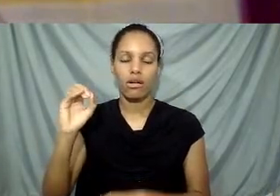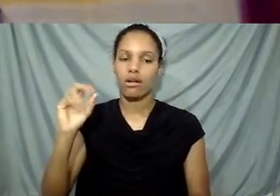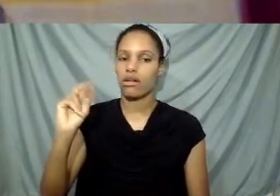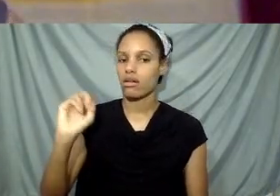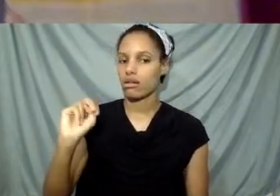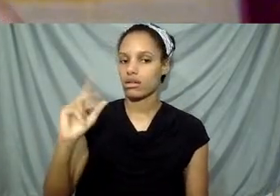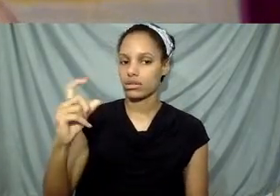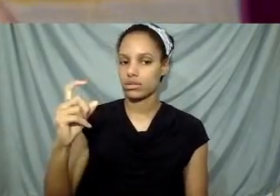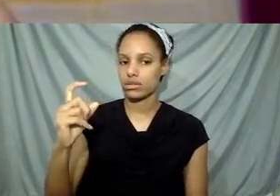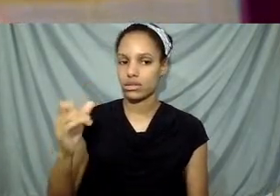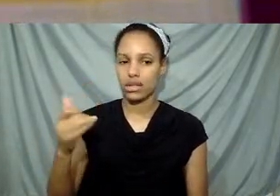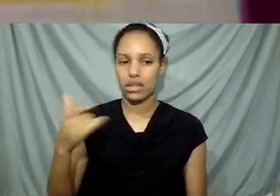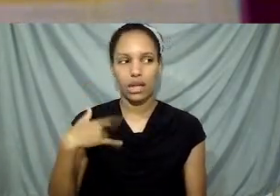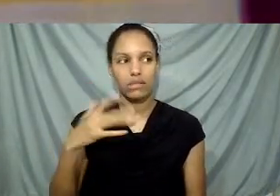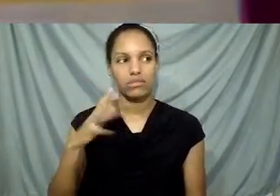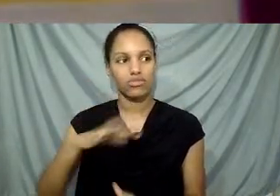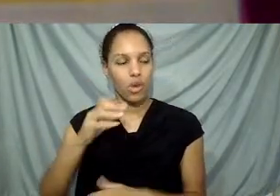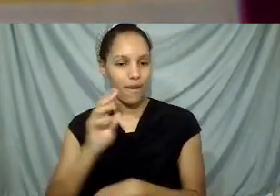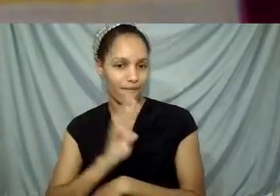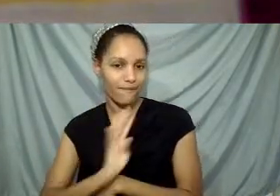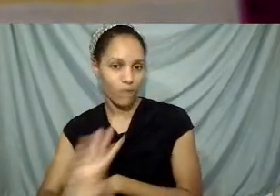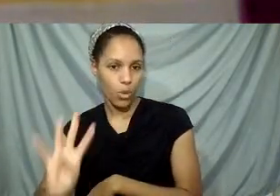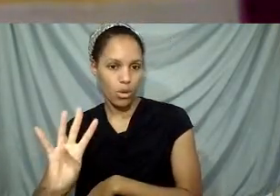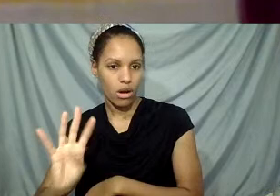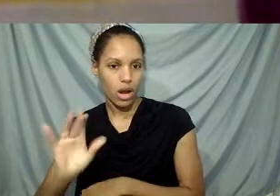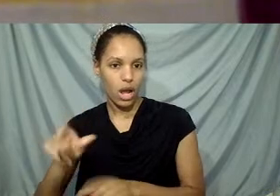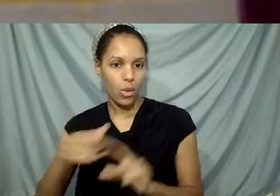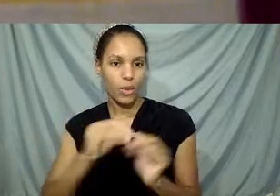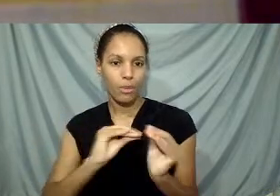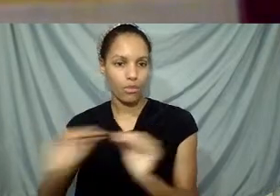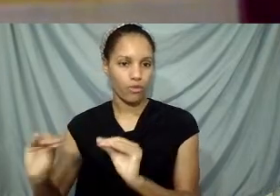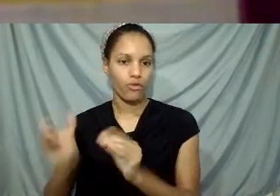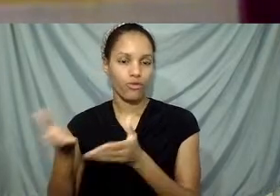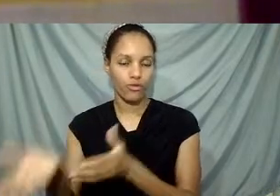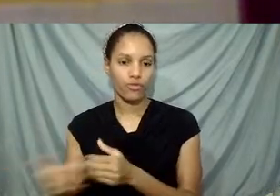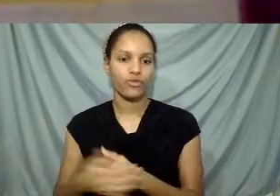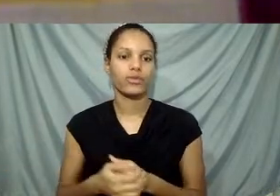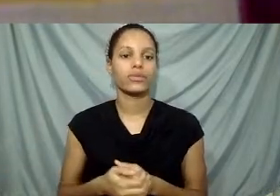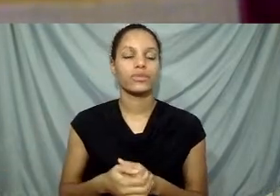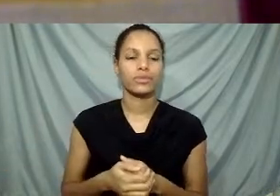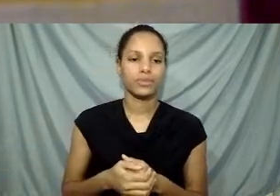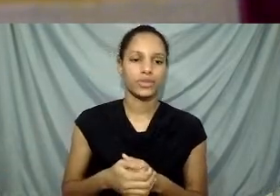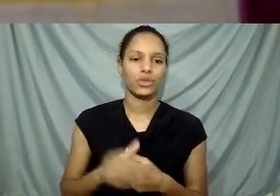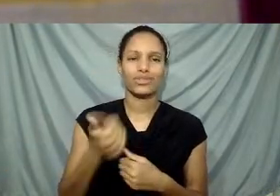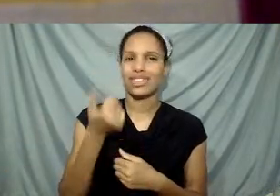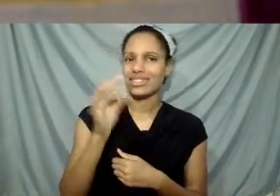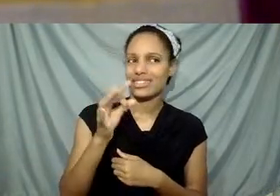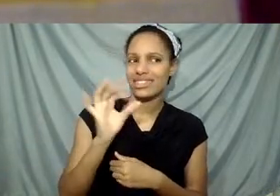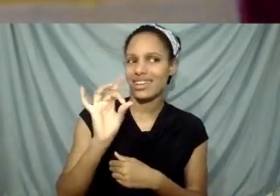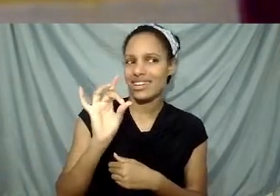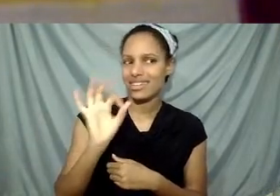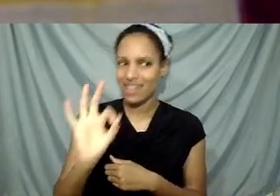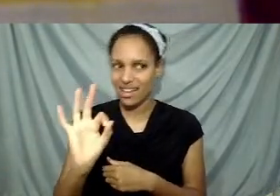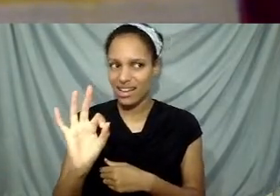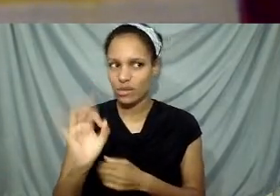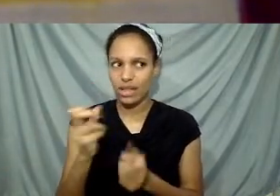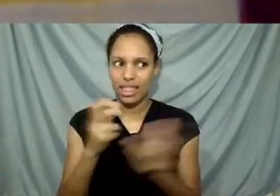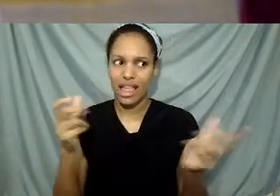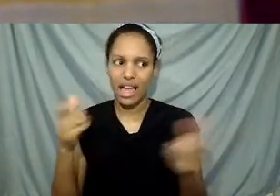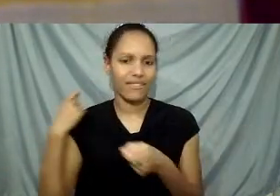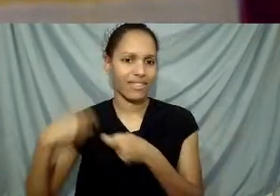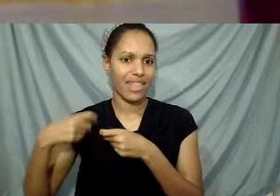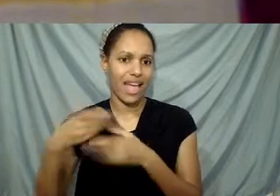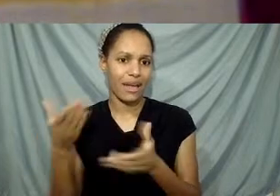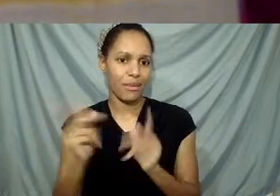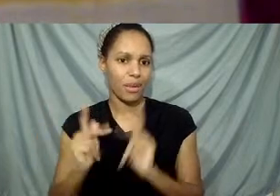old. So it's 1989 in the Bronx, and there was a lot of Latin people there. So I was